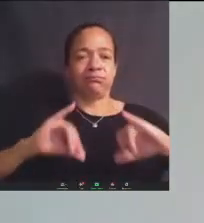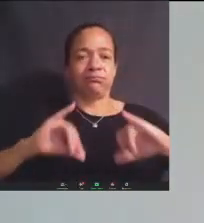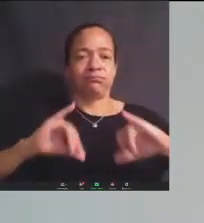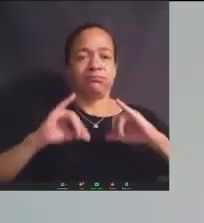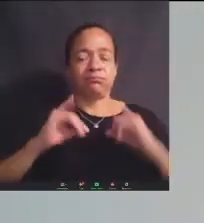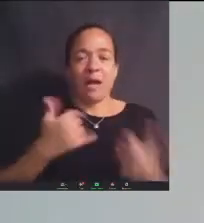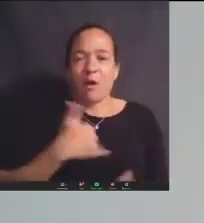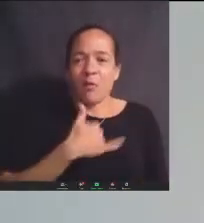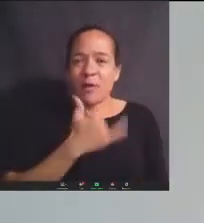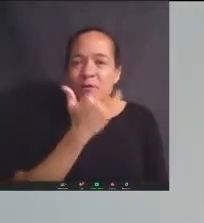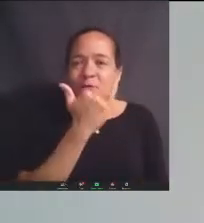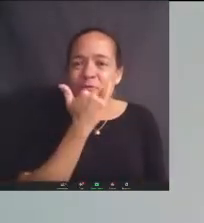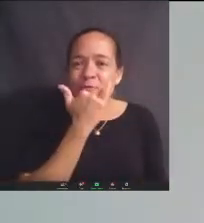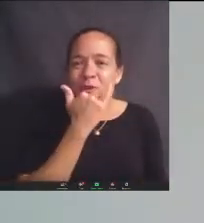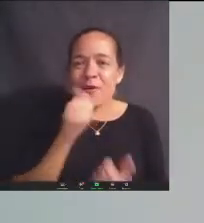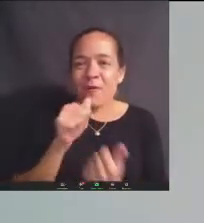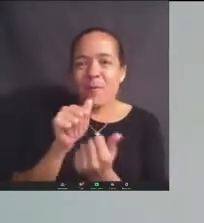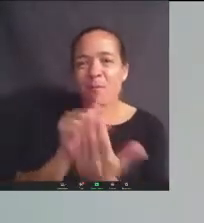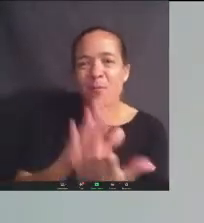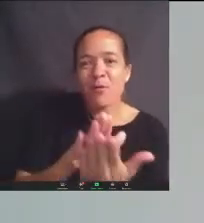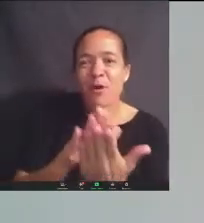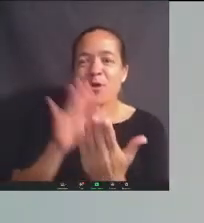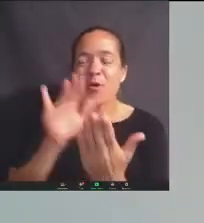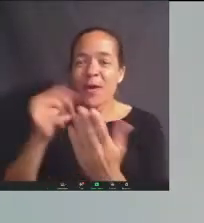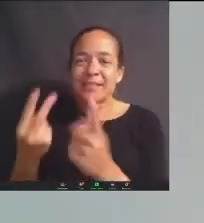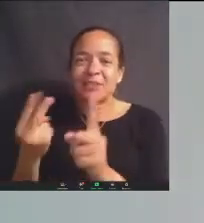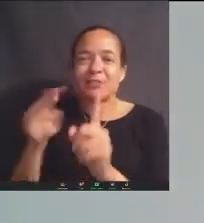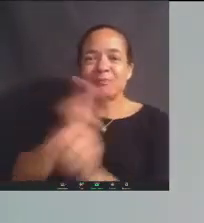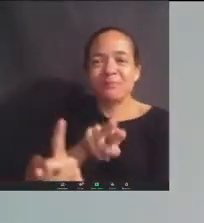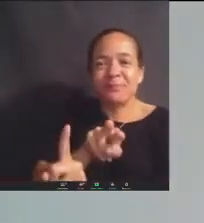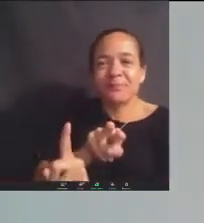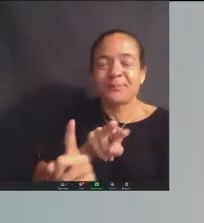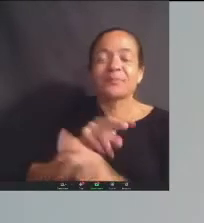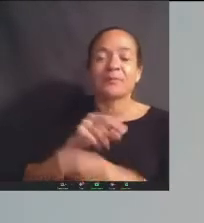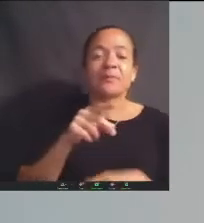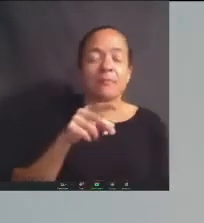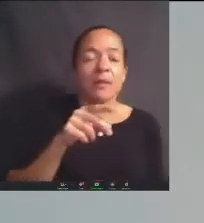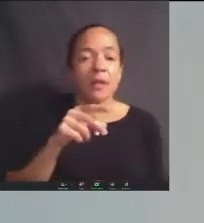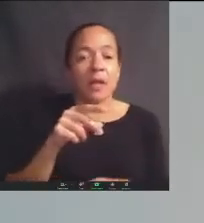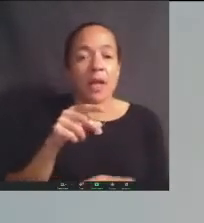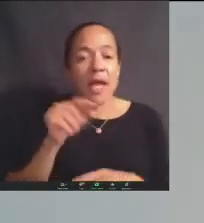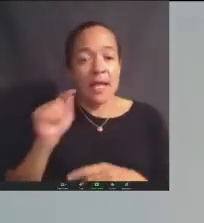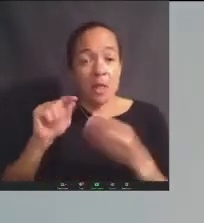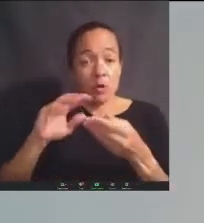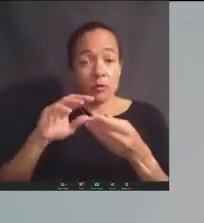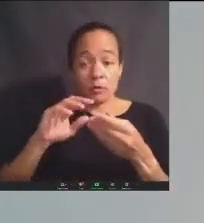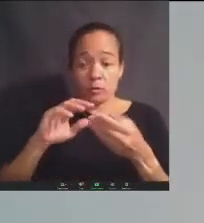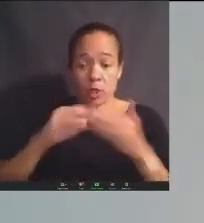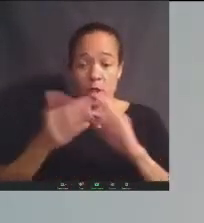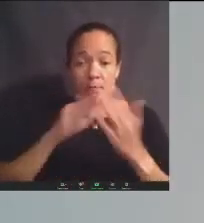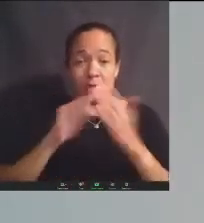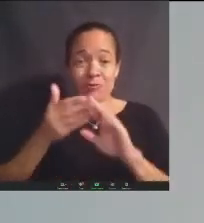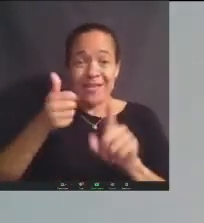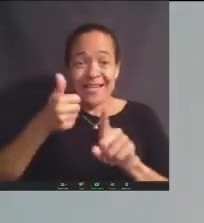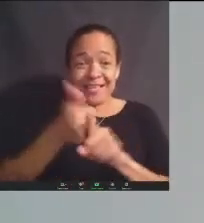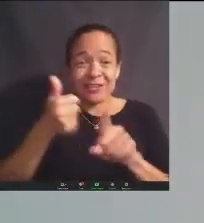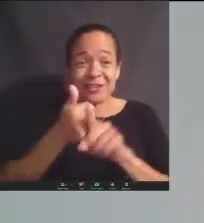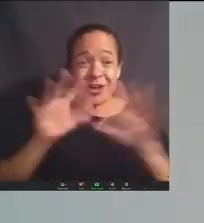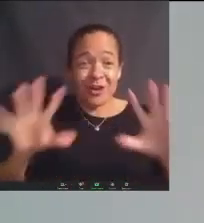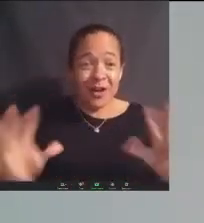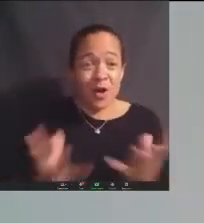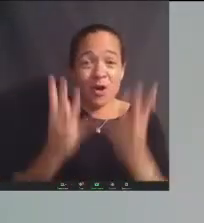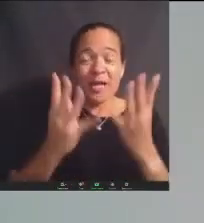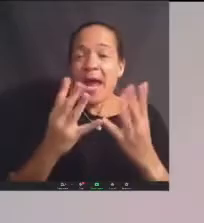wonder when those same communities self-organize, they do not count us as their allies. So,